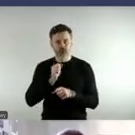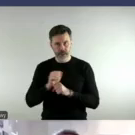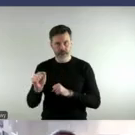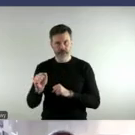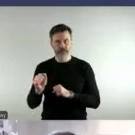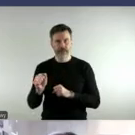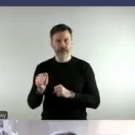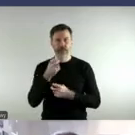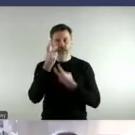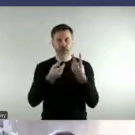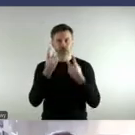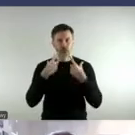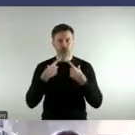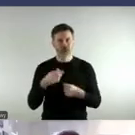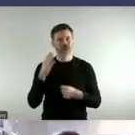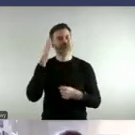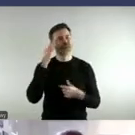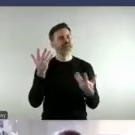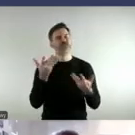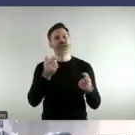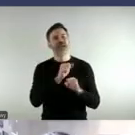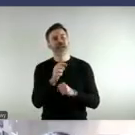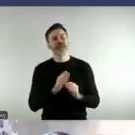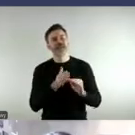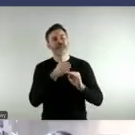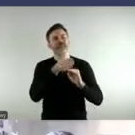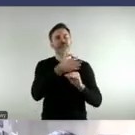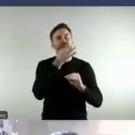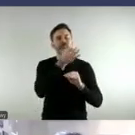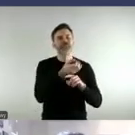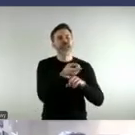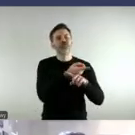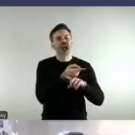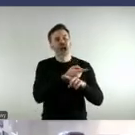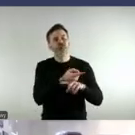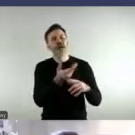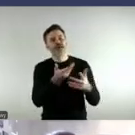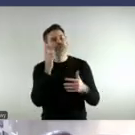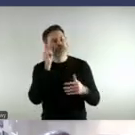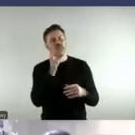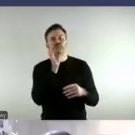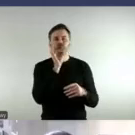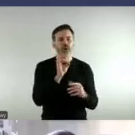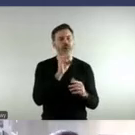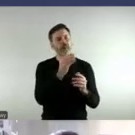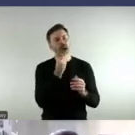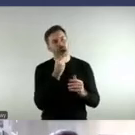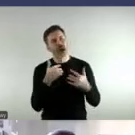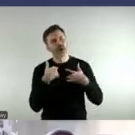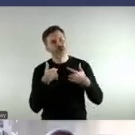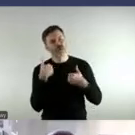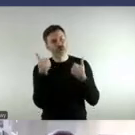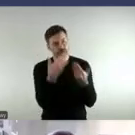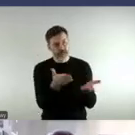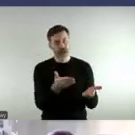heating provided. So very often we find them, or we know where to bring them, where to find them, asking about their material situation. If there is a need, we